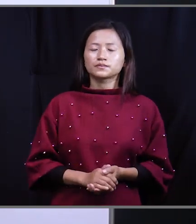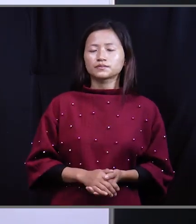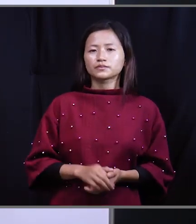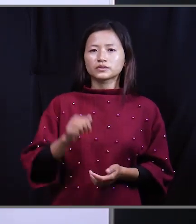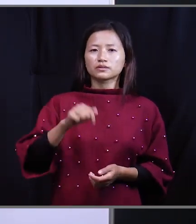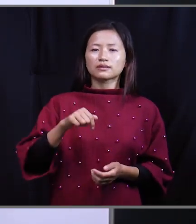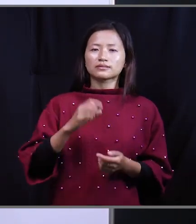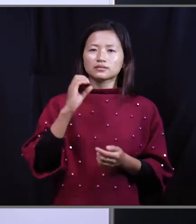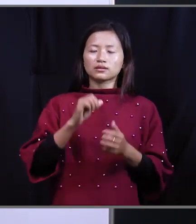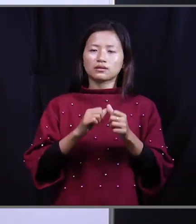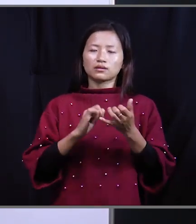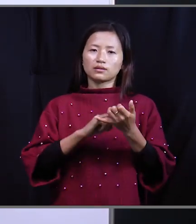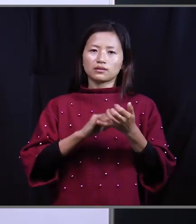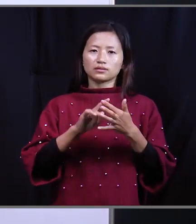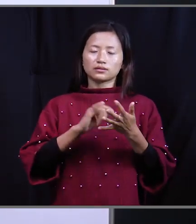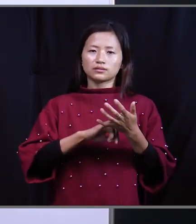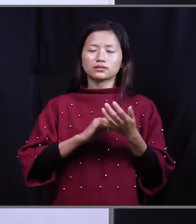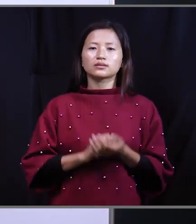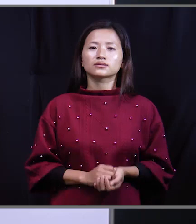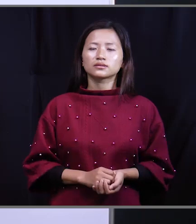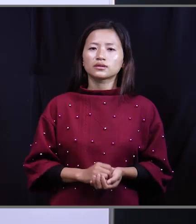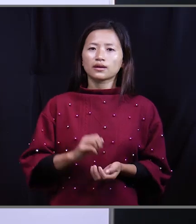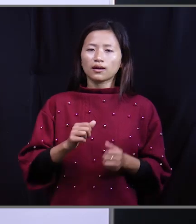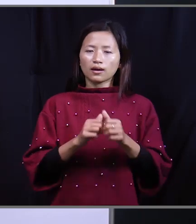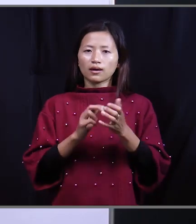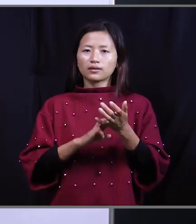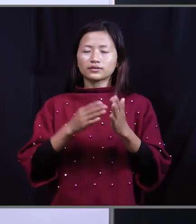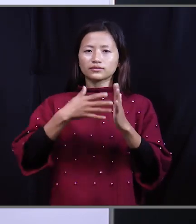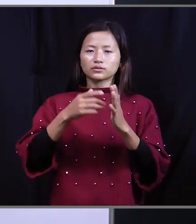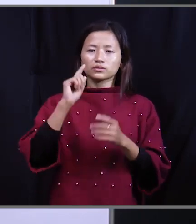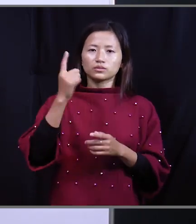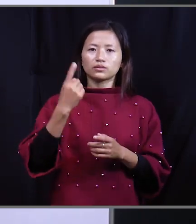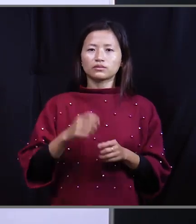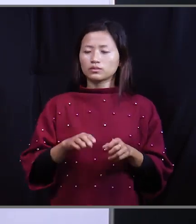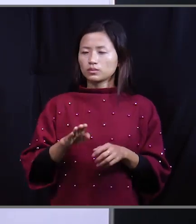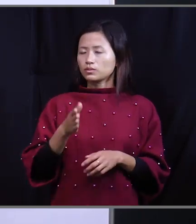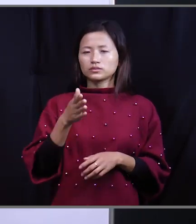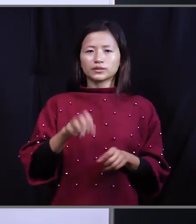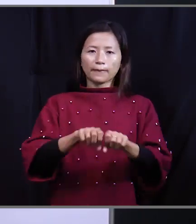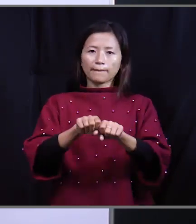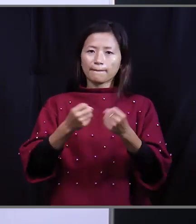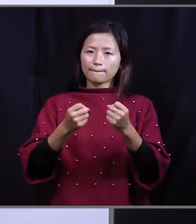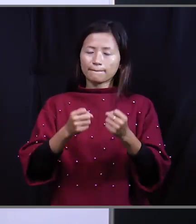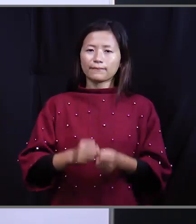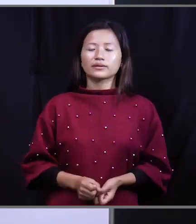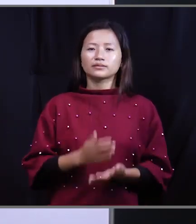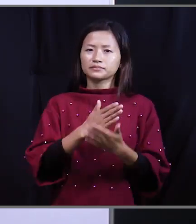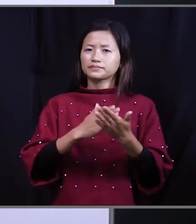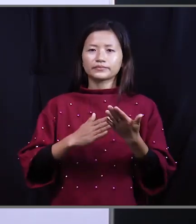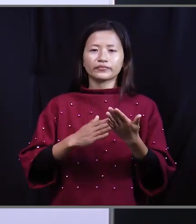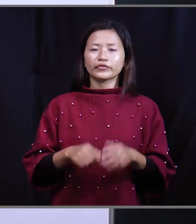this case, in case of anaphase 1, the centromere will not break up, okay? It will not divide into